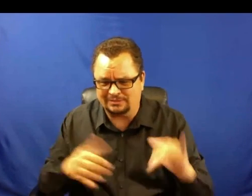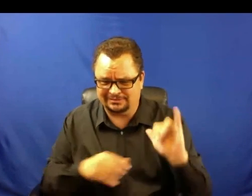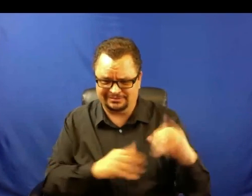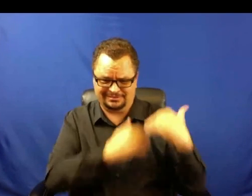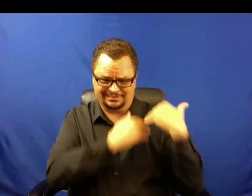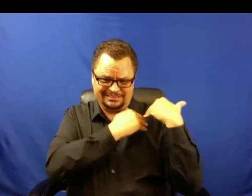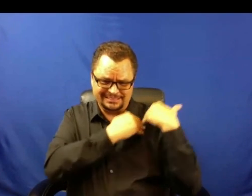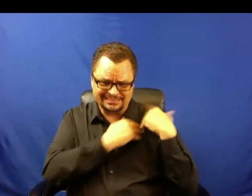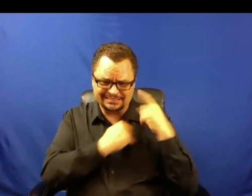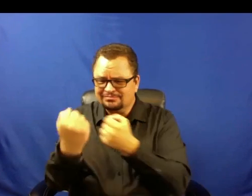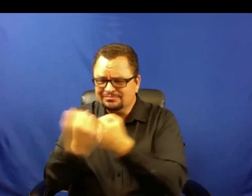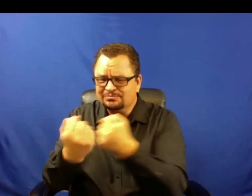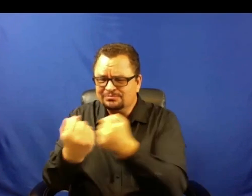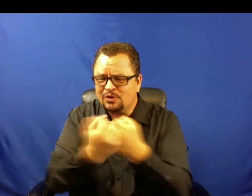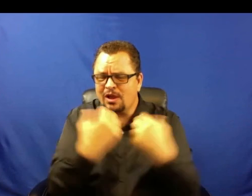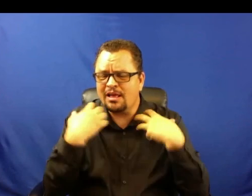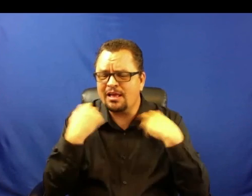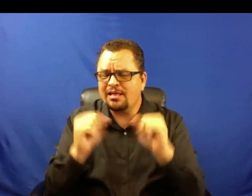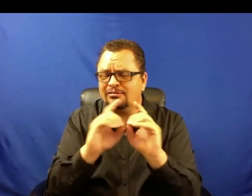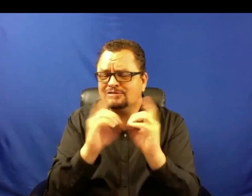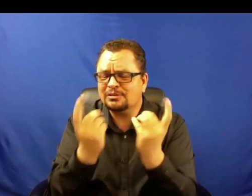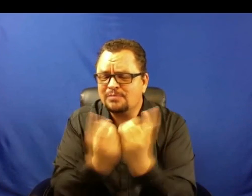So Susan, you have our full attention,